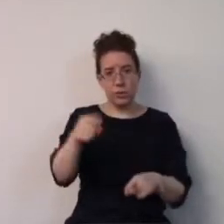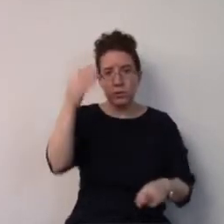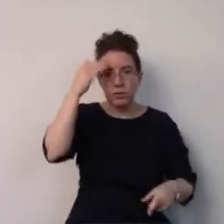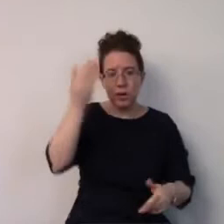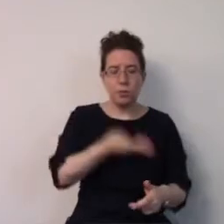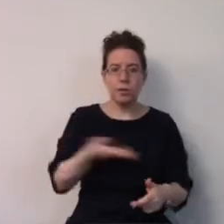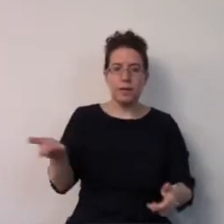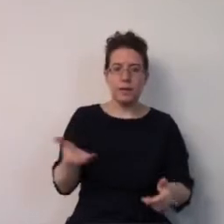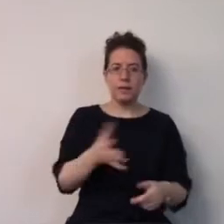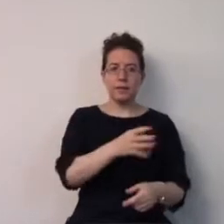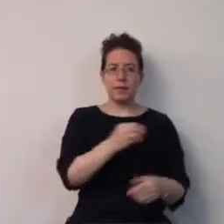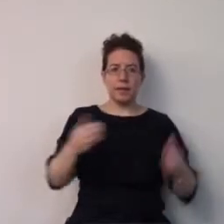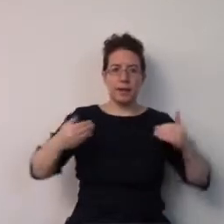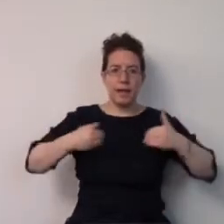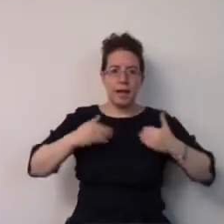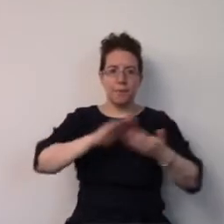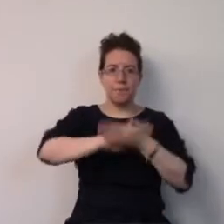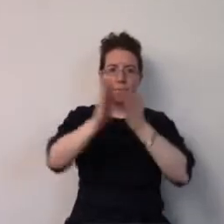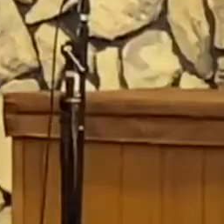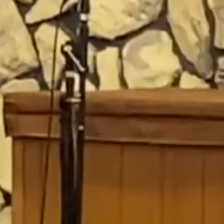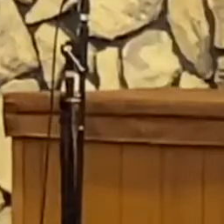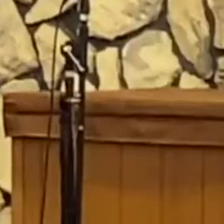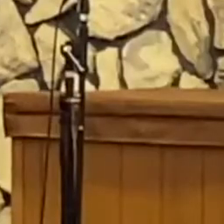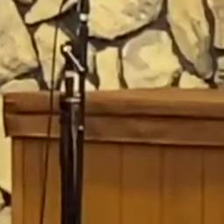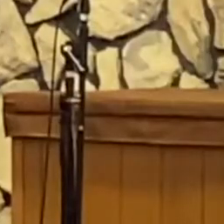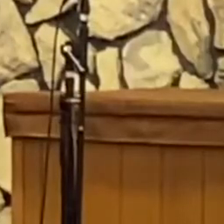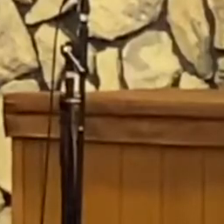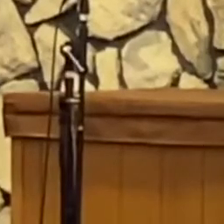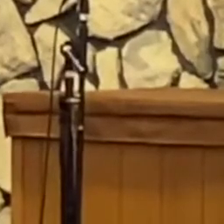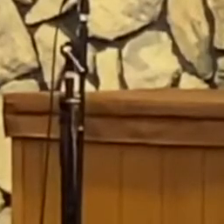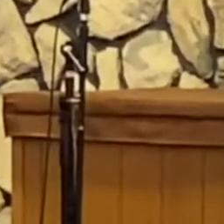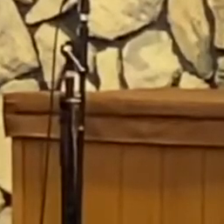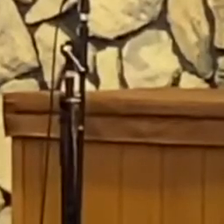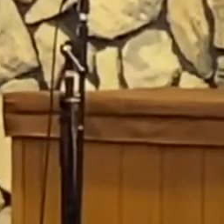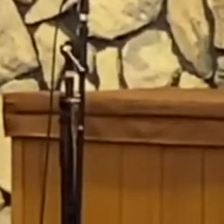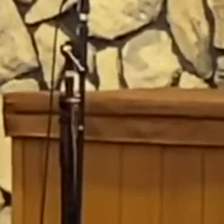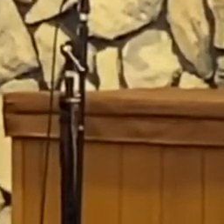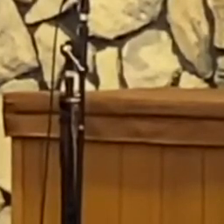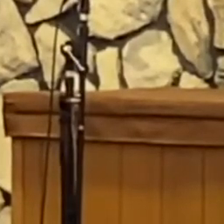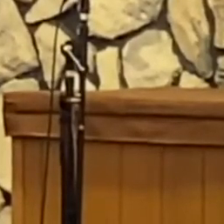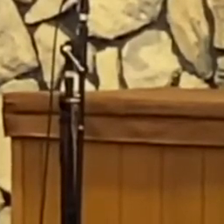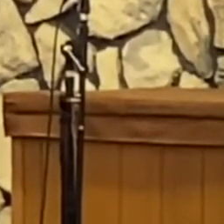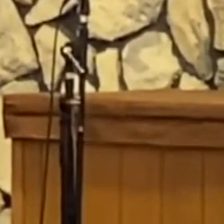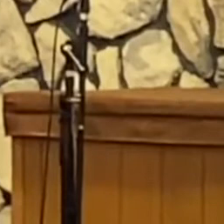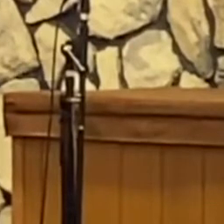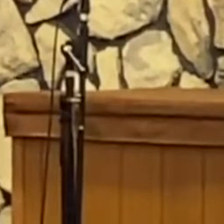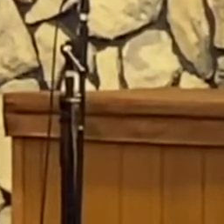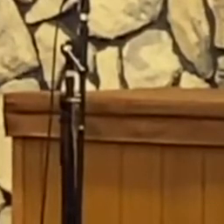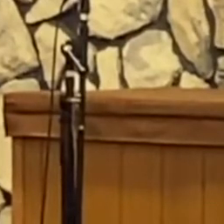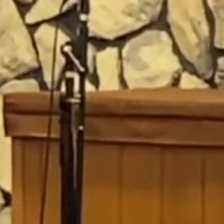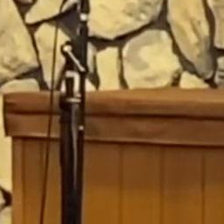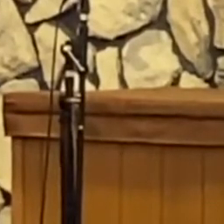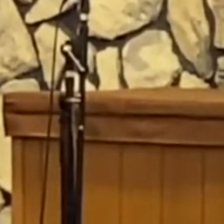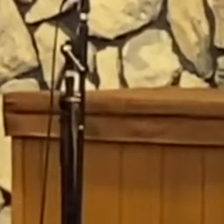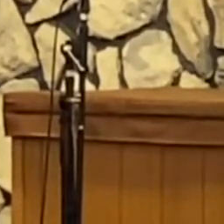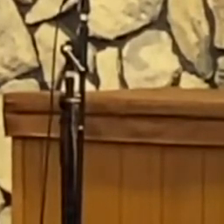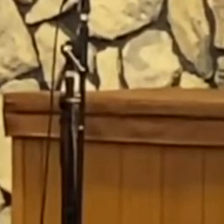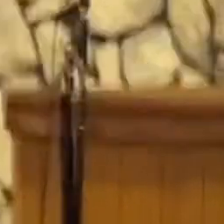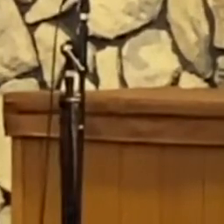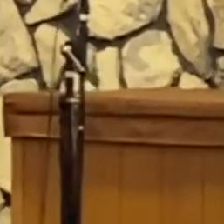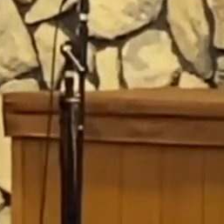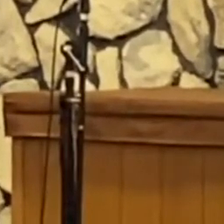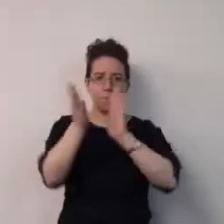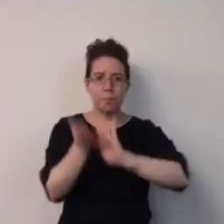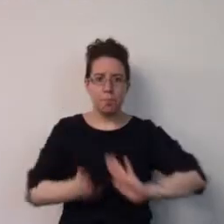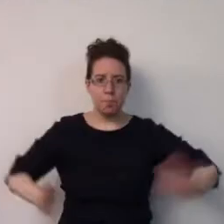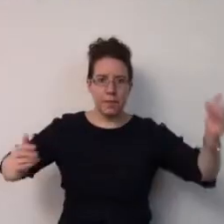give you a fearlessness in this hour. Yeah. You're going to know who you belong to. Yeah. You're going to know, hallelujah, who you are.